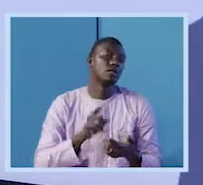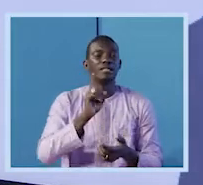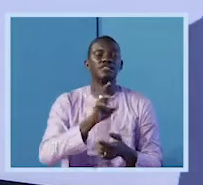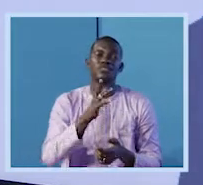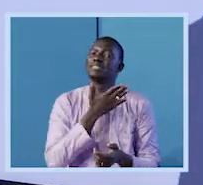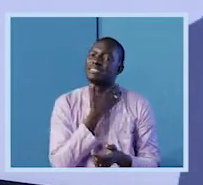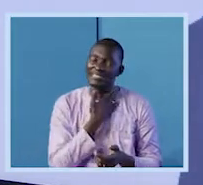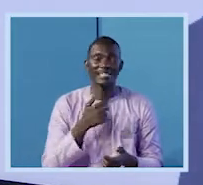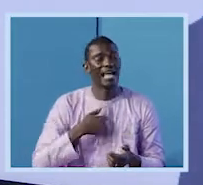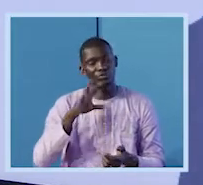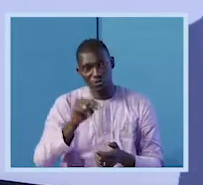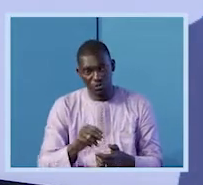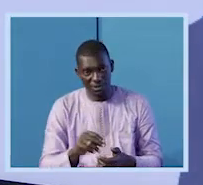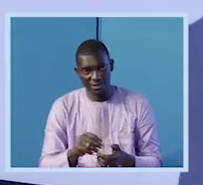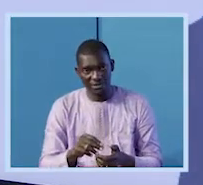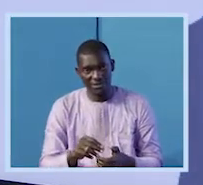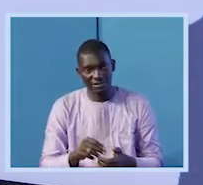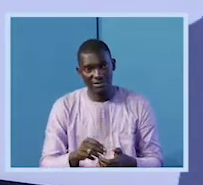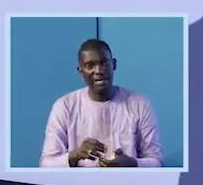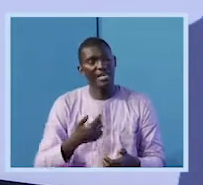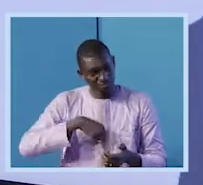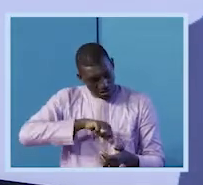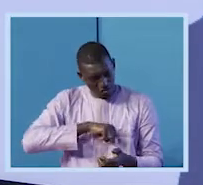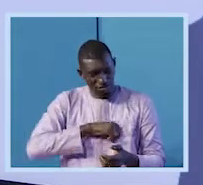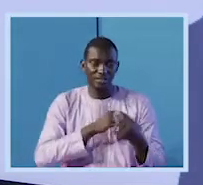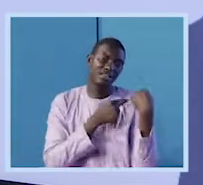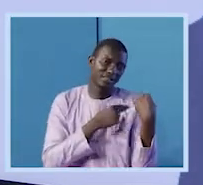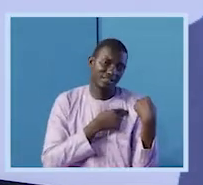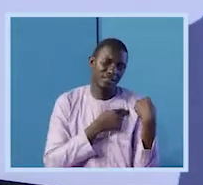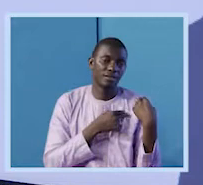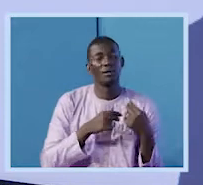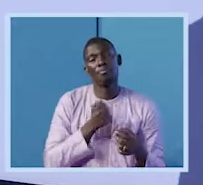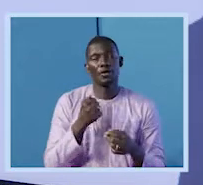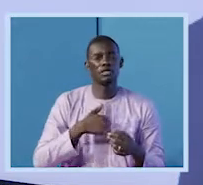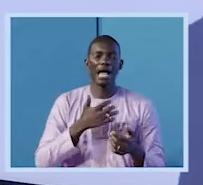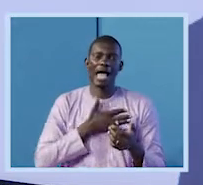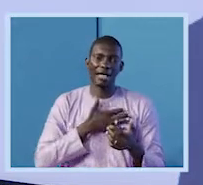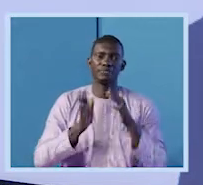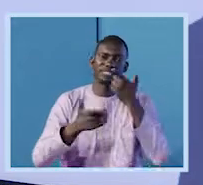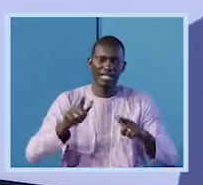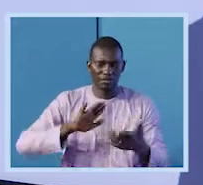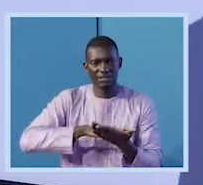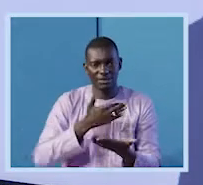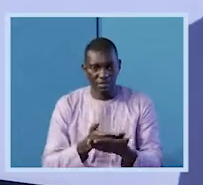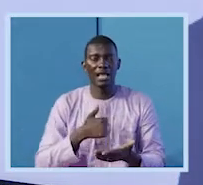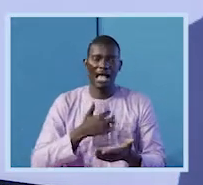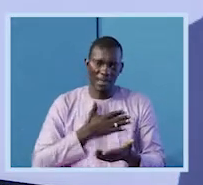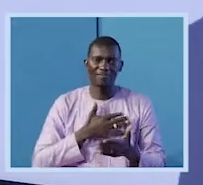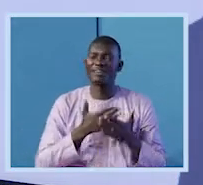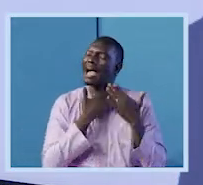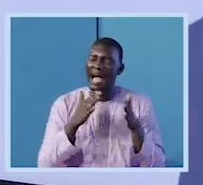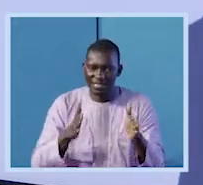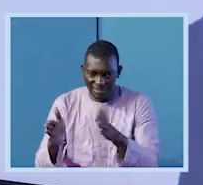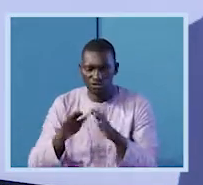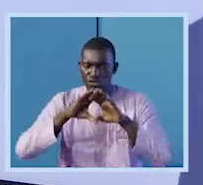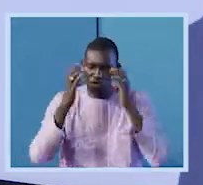it's not that easy. I'm doing it to as my own responsibility, because I'm I'm a sign language interpreter. Exactly. I'm having access to the community. Yes.